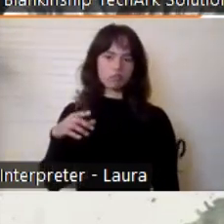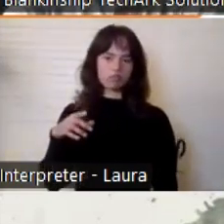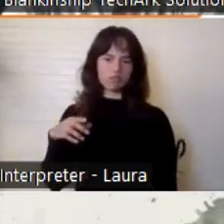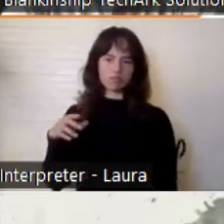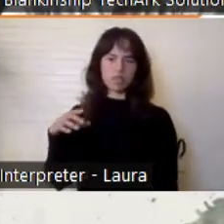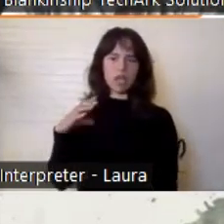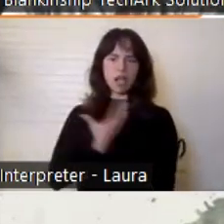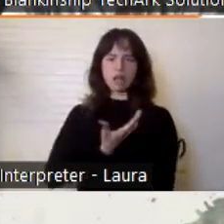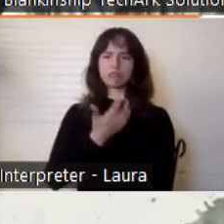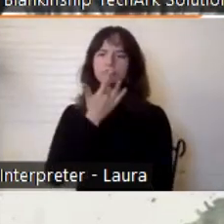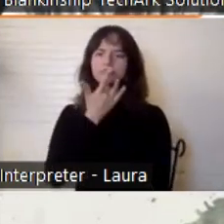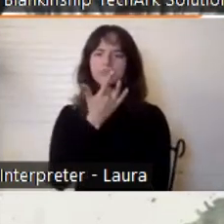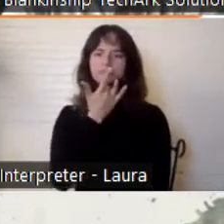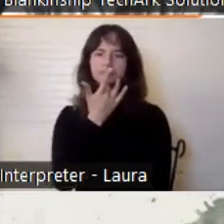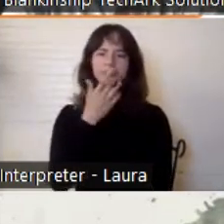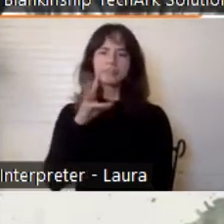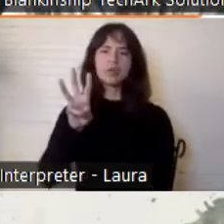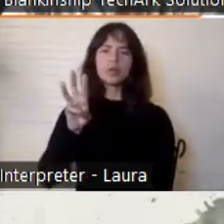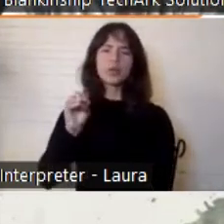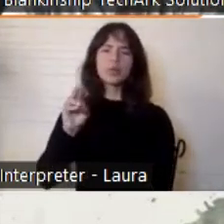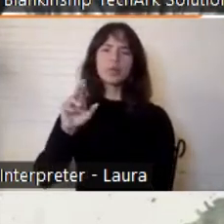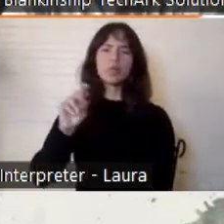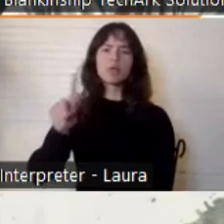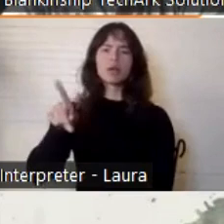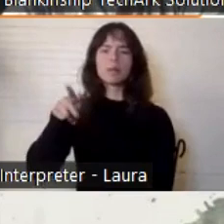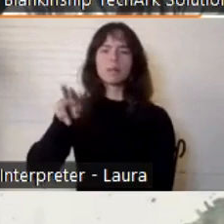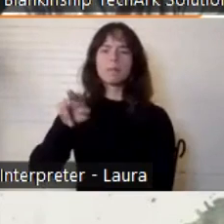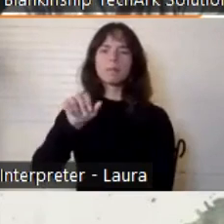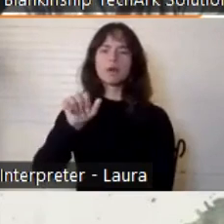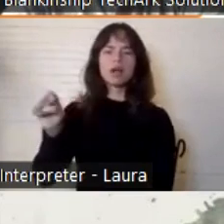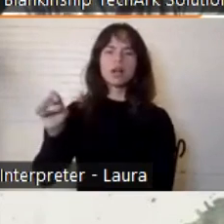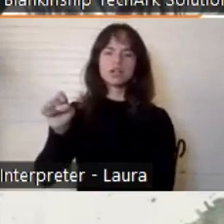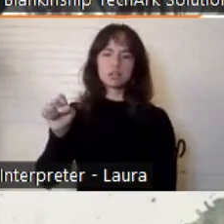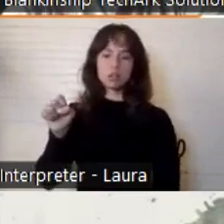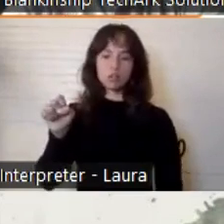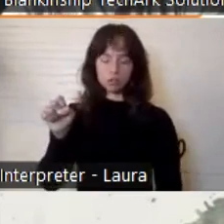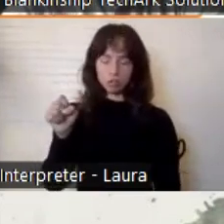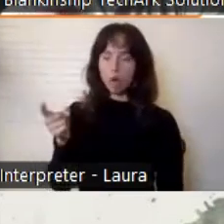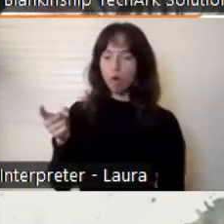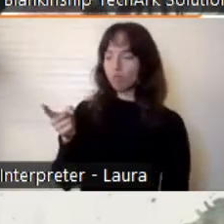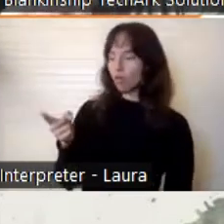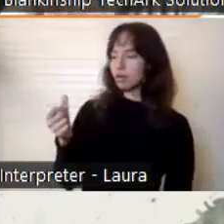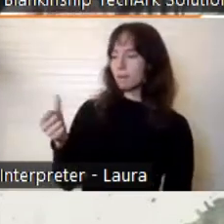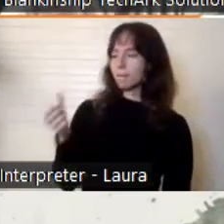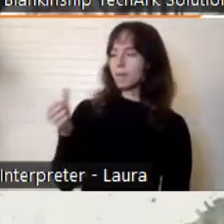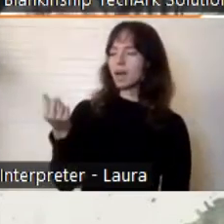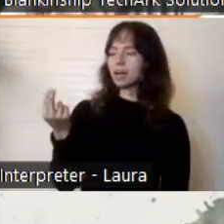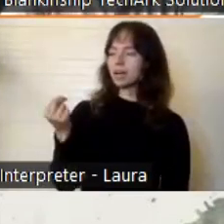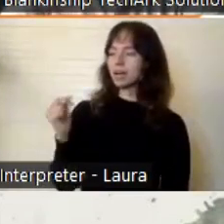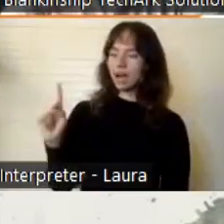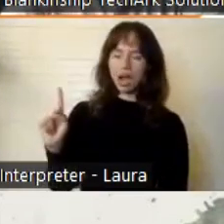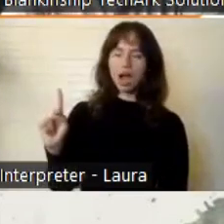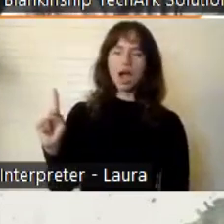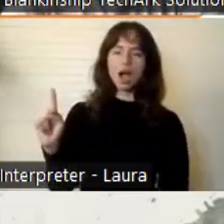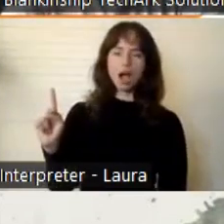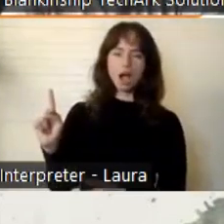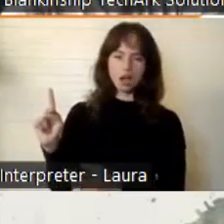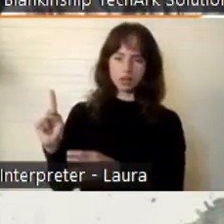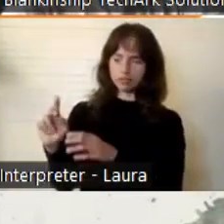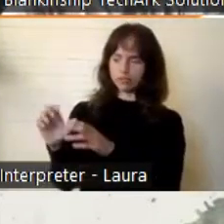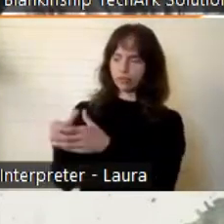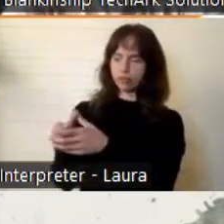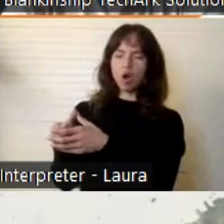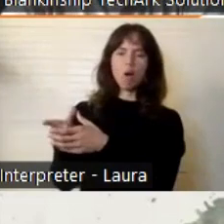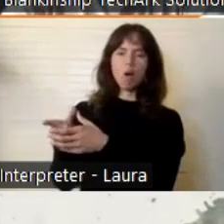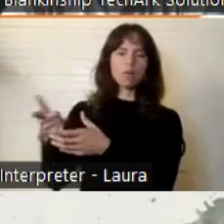be the easiest to use on the back end. So we train our clients on how to, if they have a new product they need to add, or if they want to